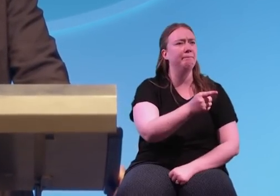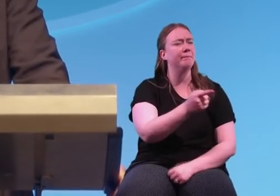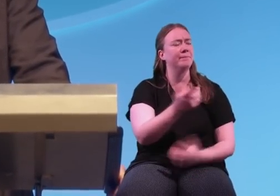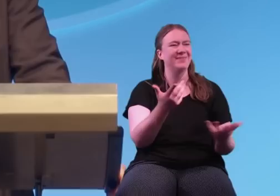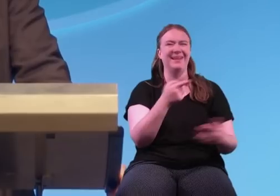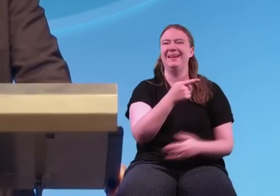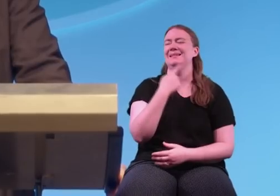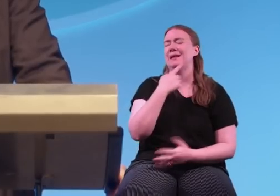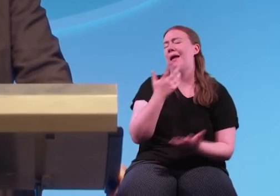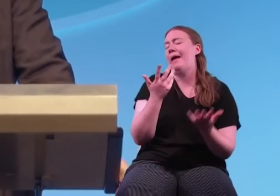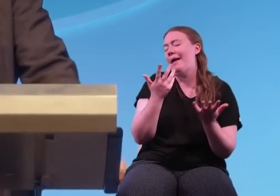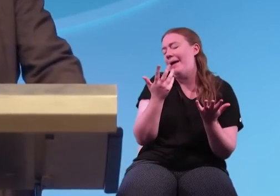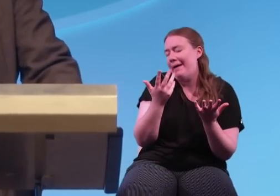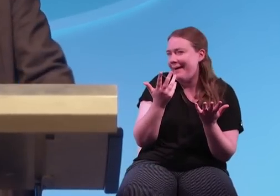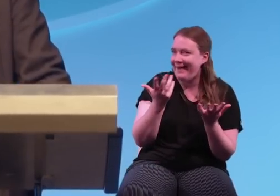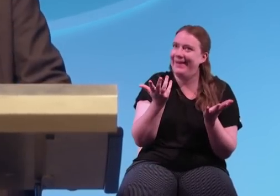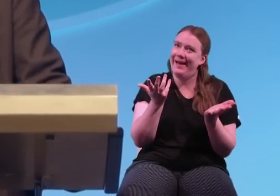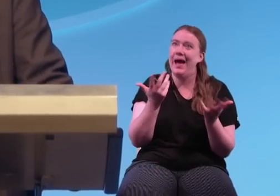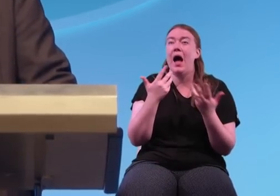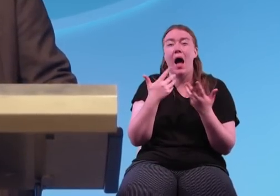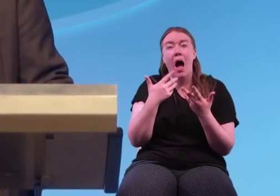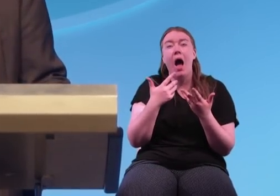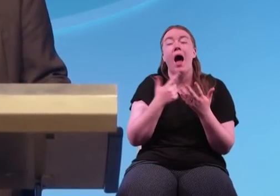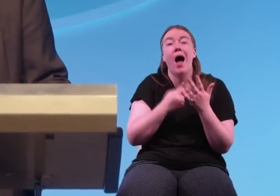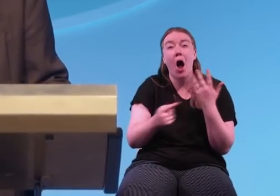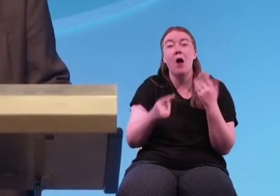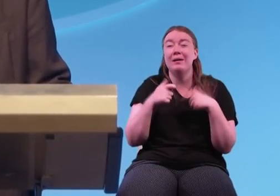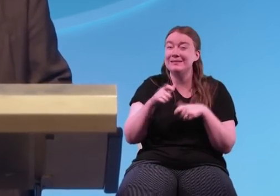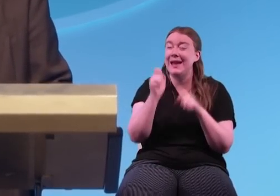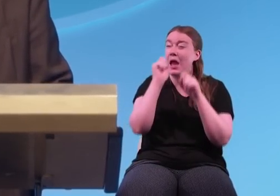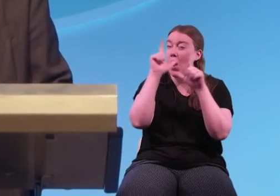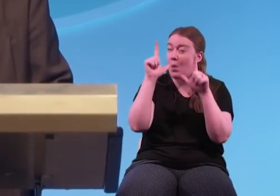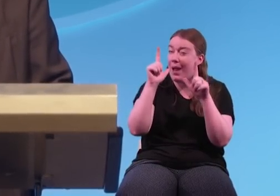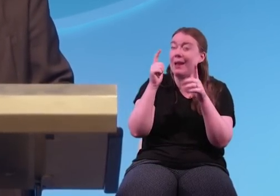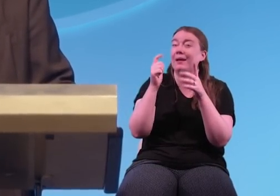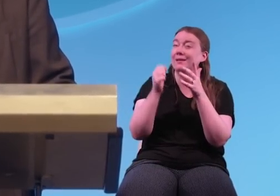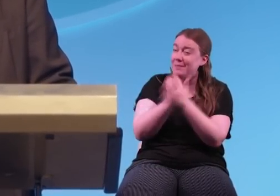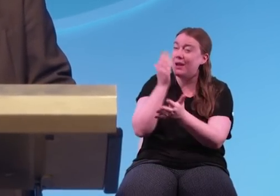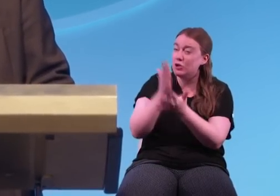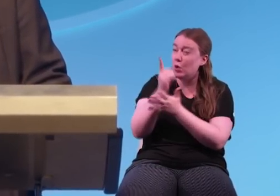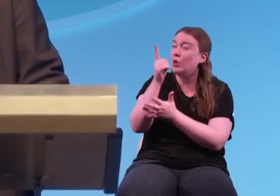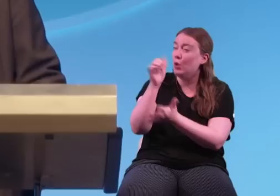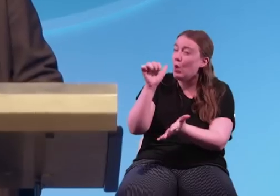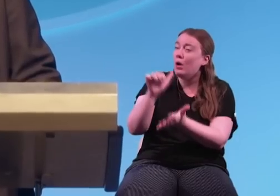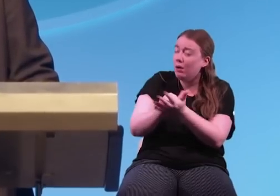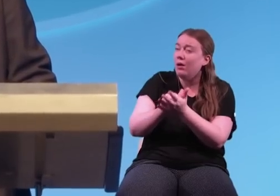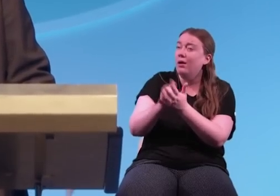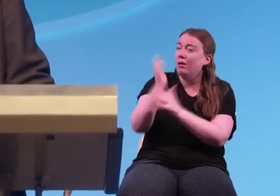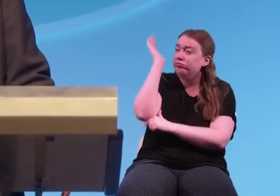just this. He says, I just stay awake to see if you're sound.